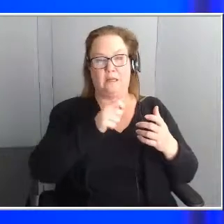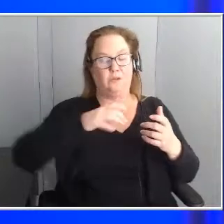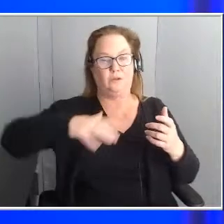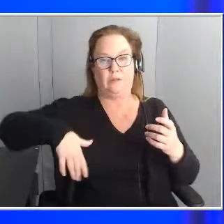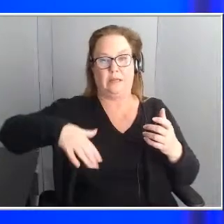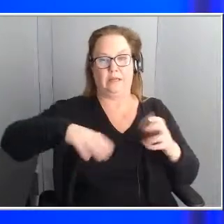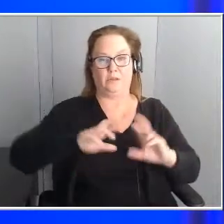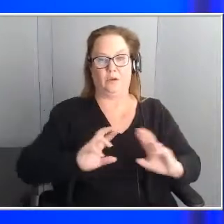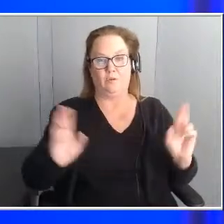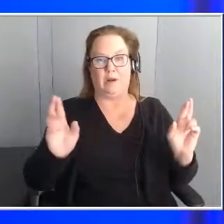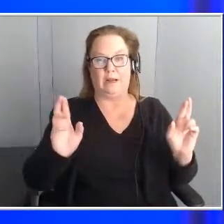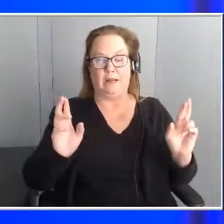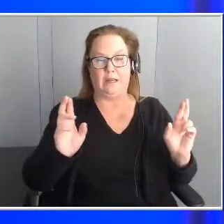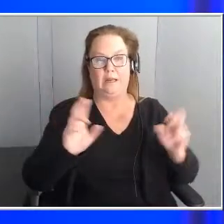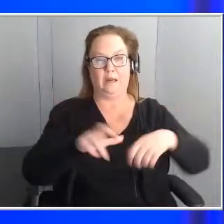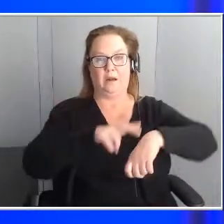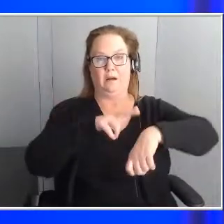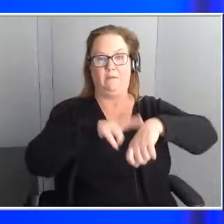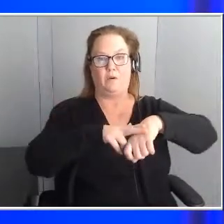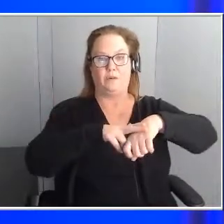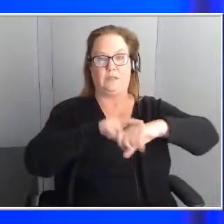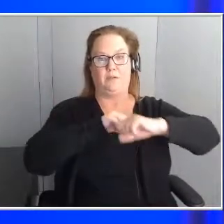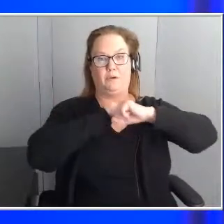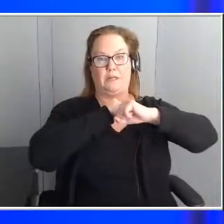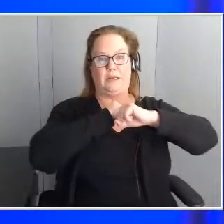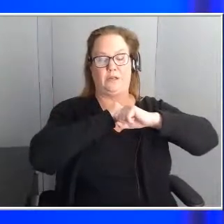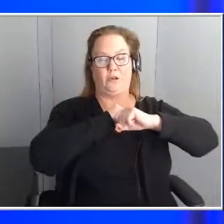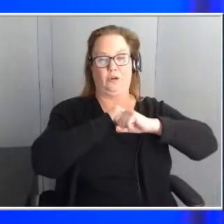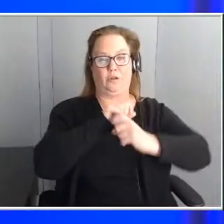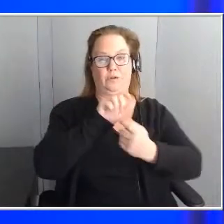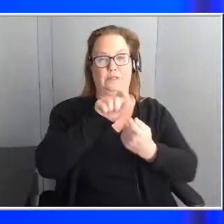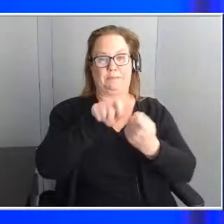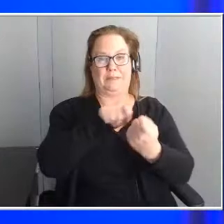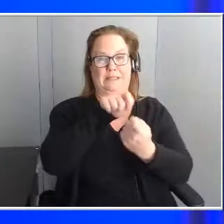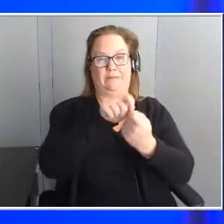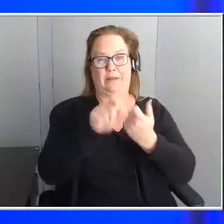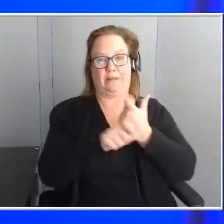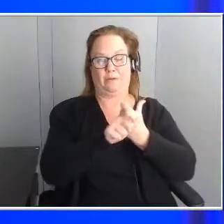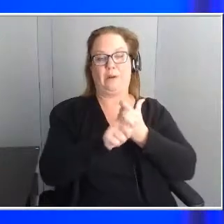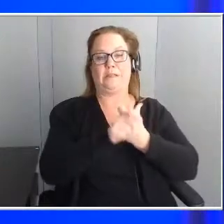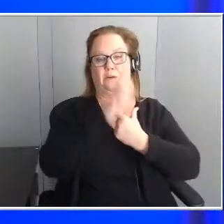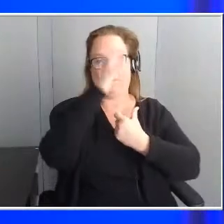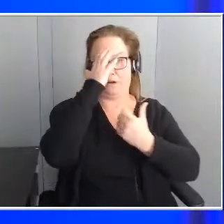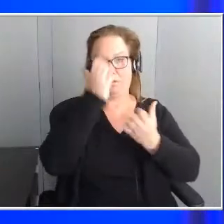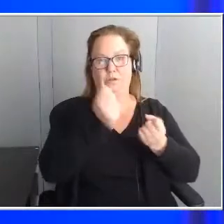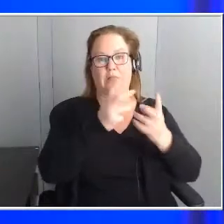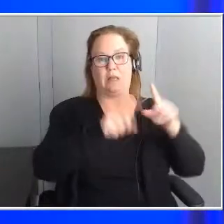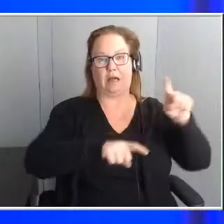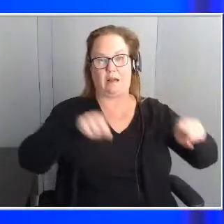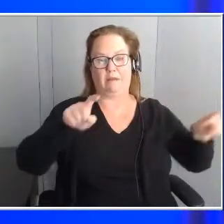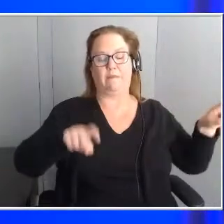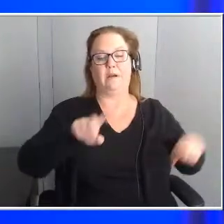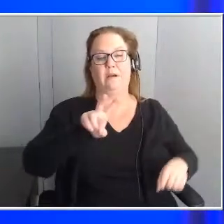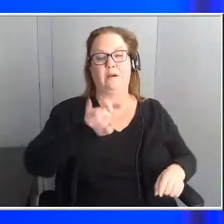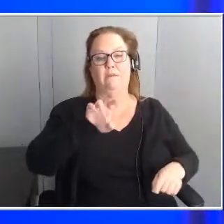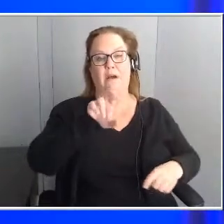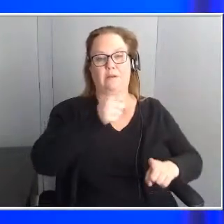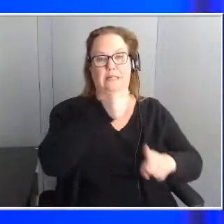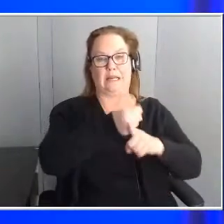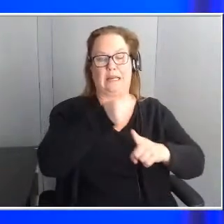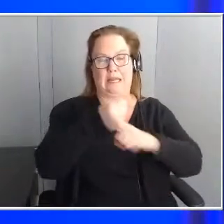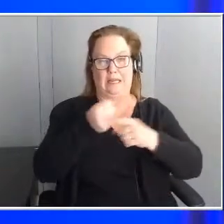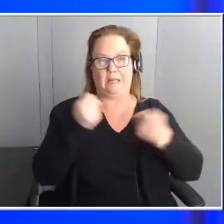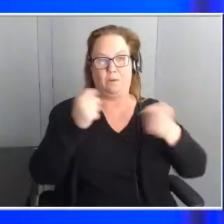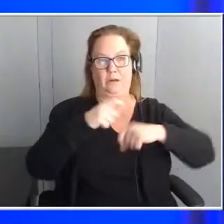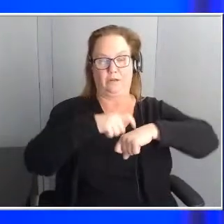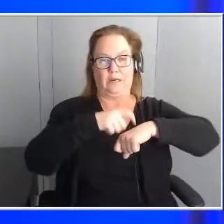ready. Of course, they're only going to protect you against those specific threats, and we know that there's a lot of different viruses that can hit us in the wintertime. So I think